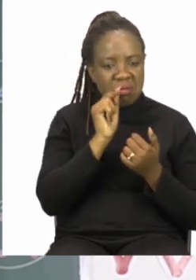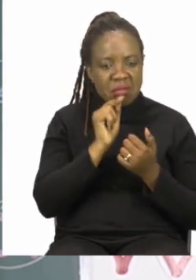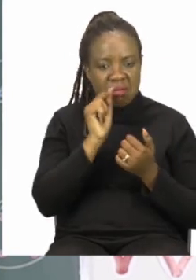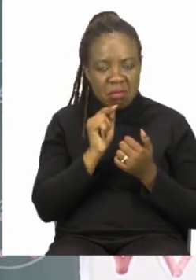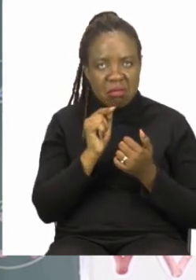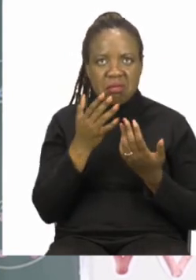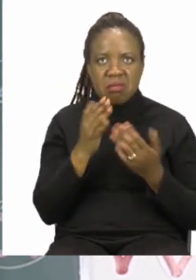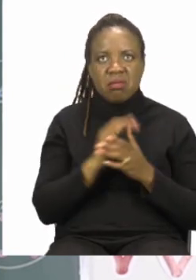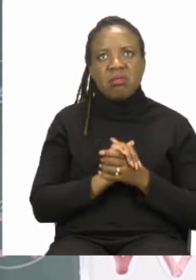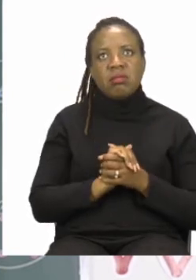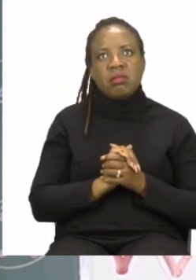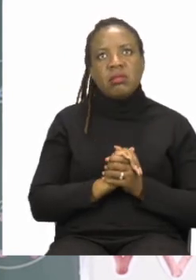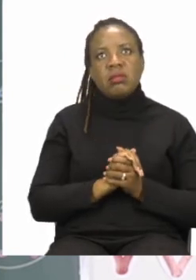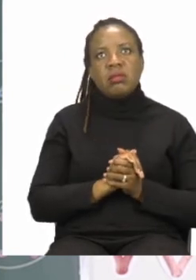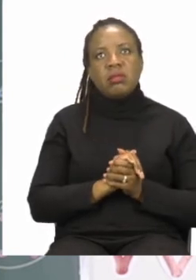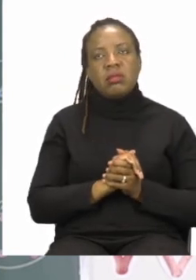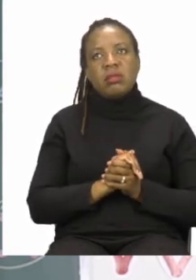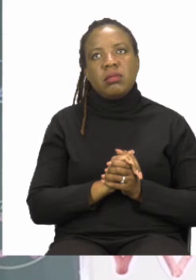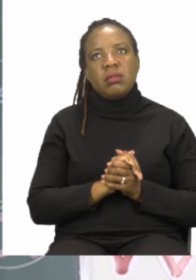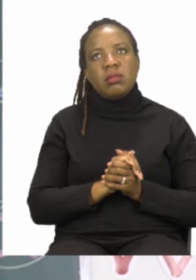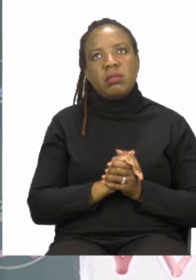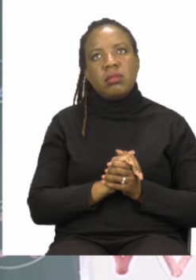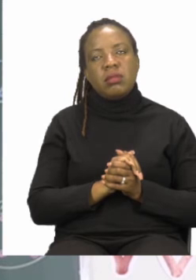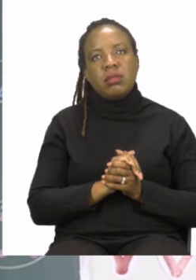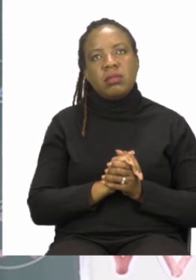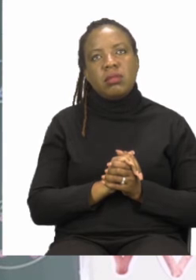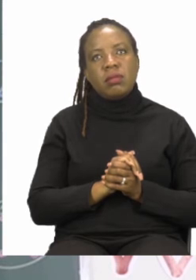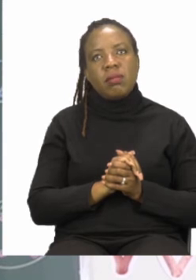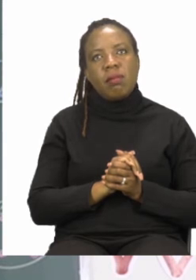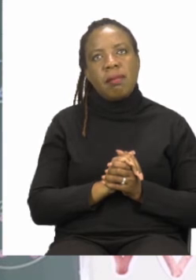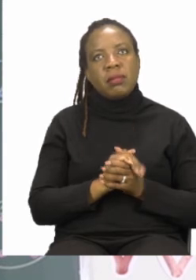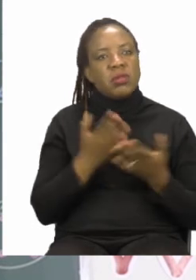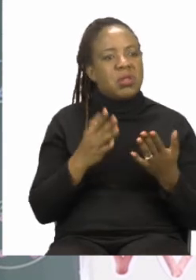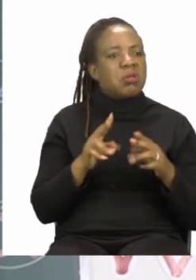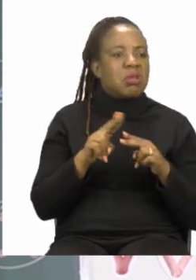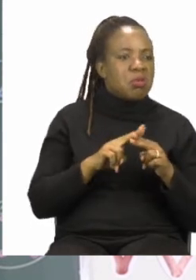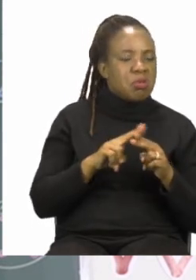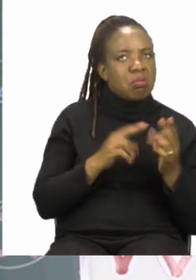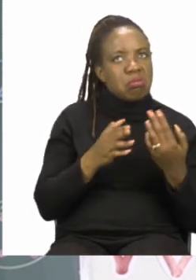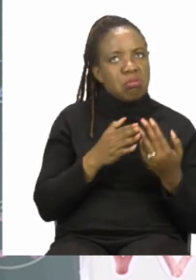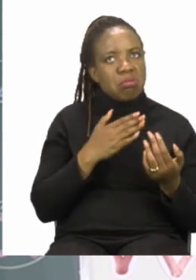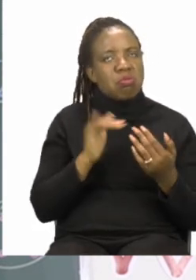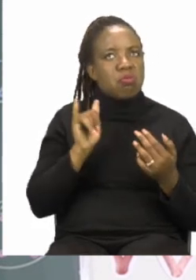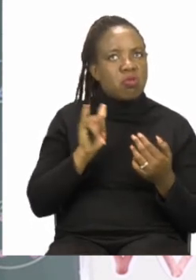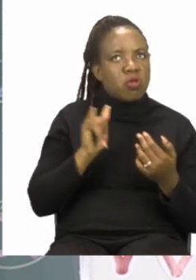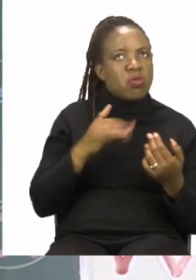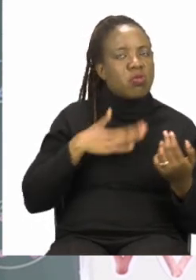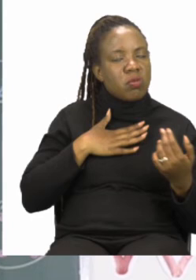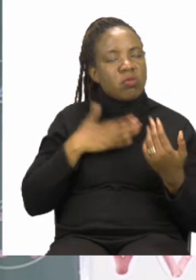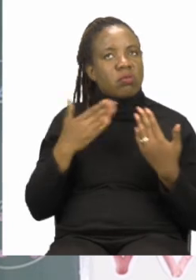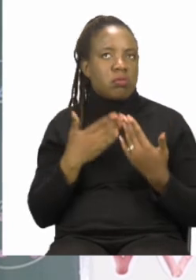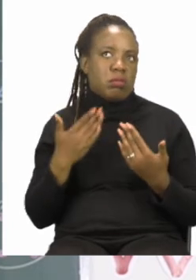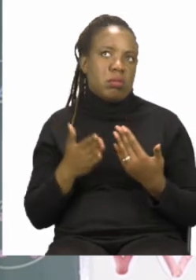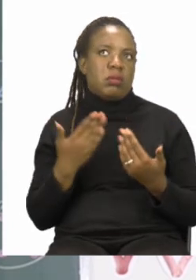on to the next one where you write the number, then you count using your fingers what is in each of the